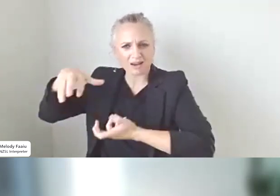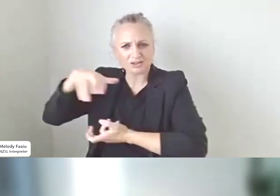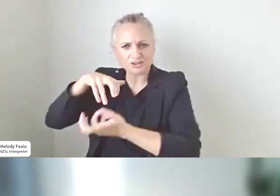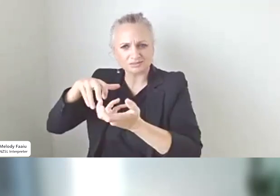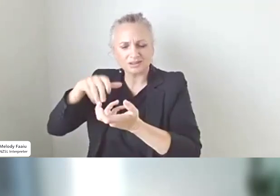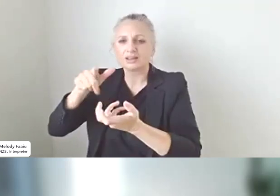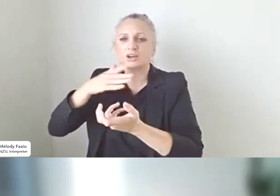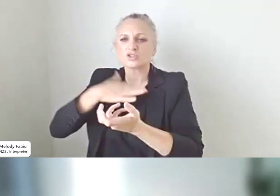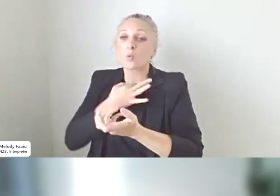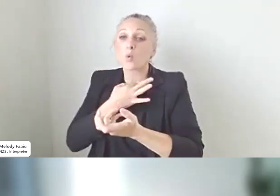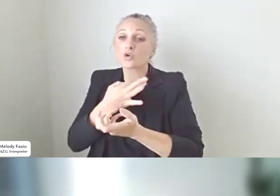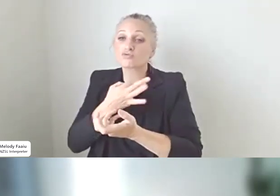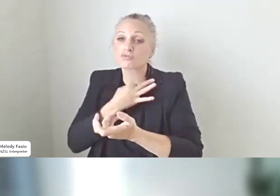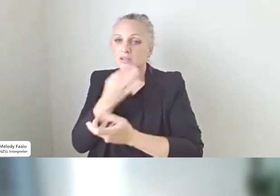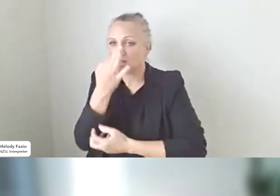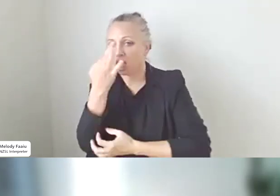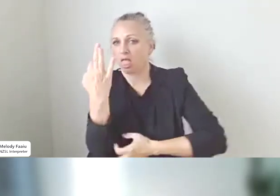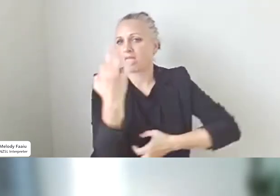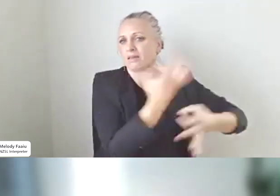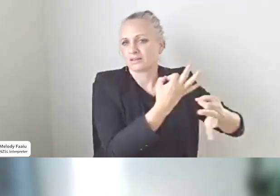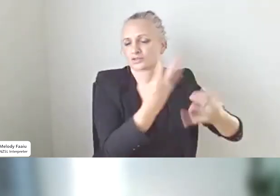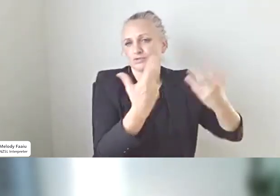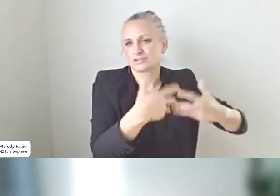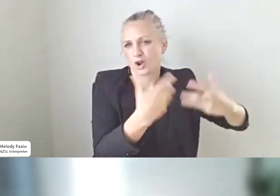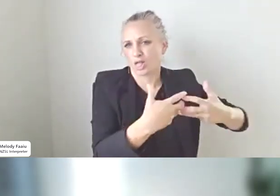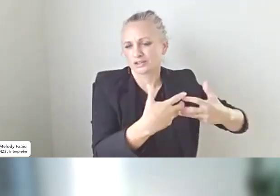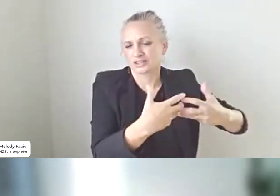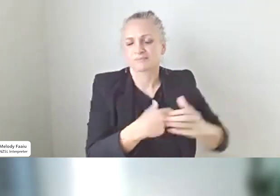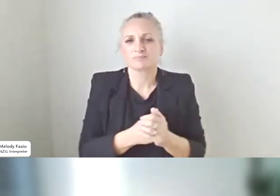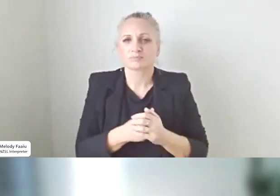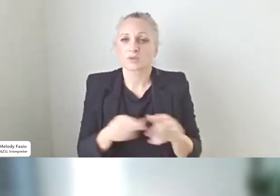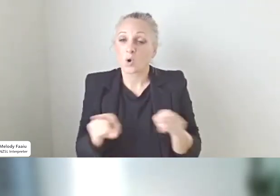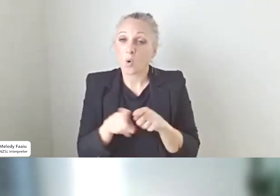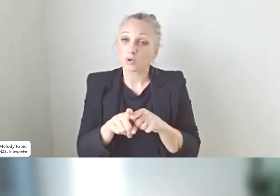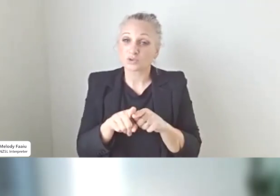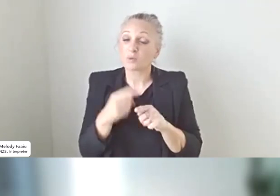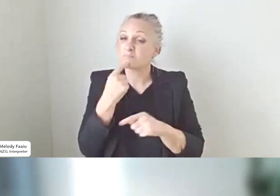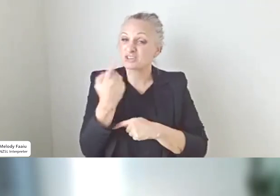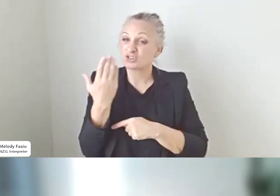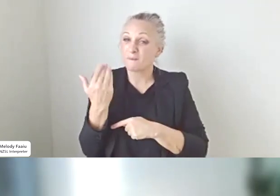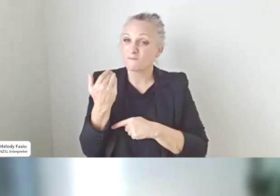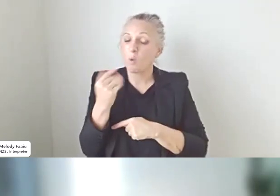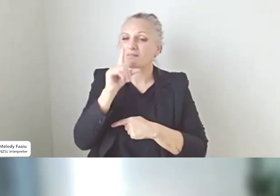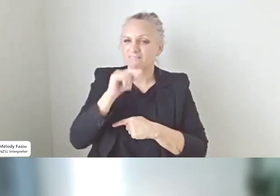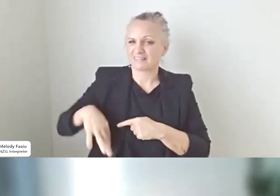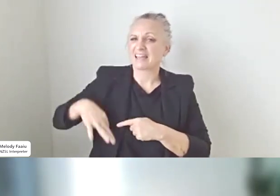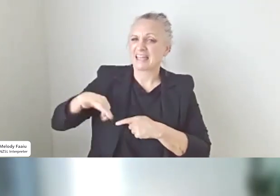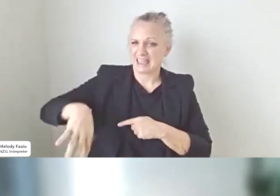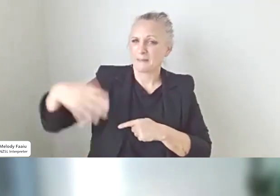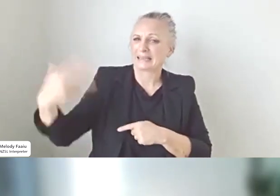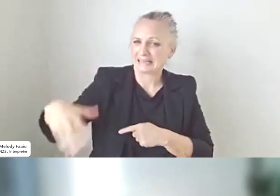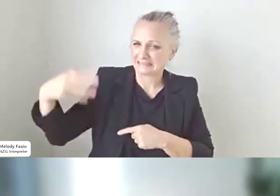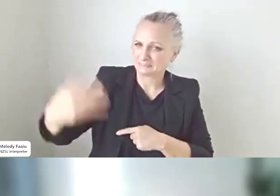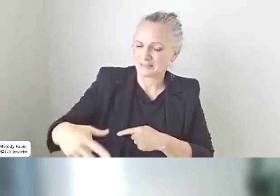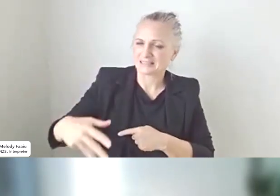course, I've said before, it can be expensive or difficult to access. And in that case, it will increase the digital divide and